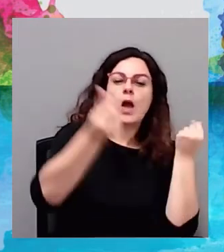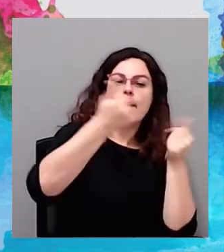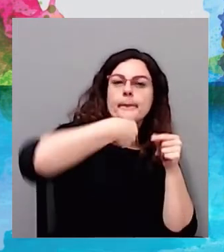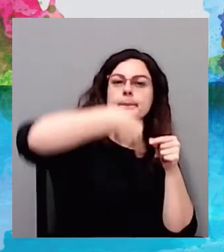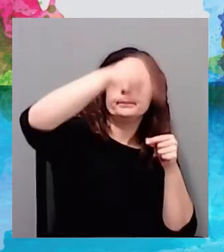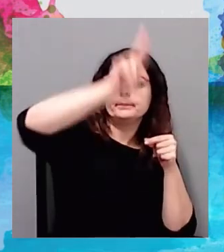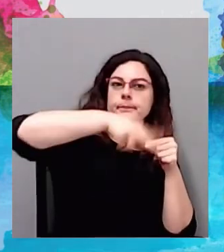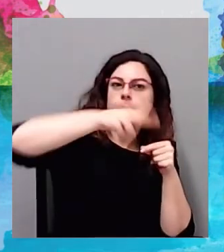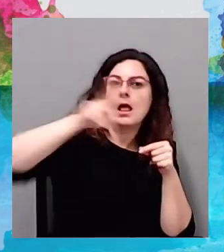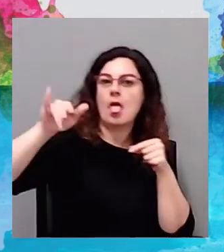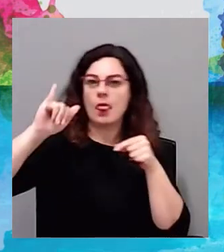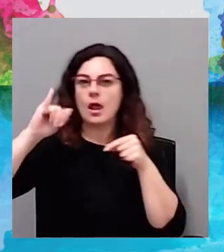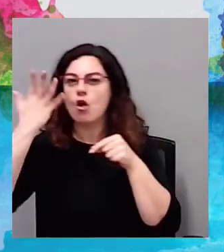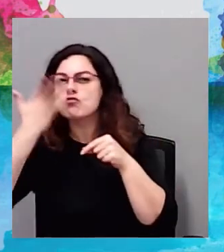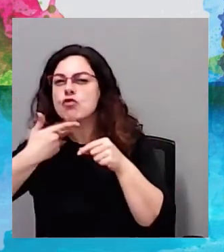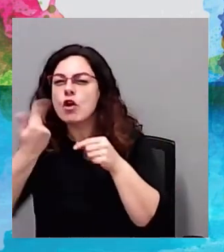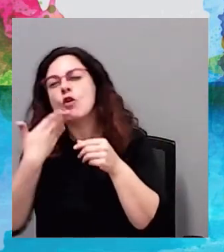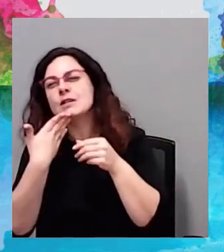so defined.